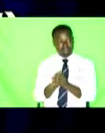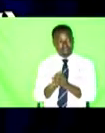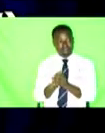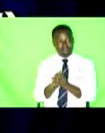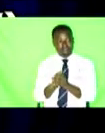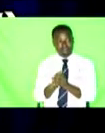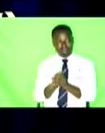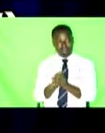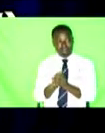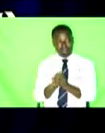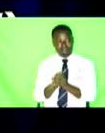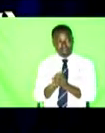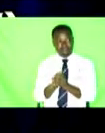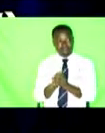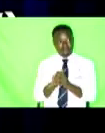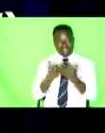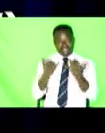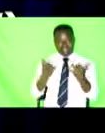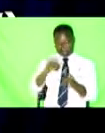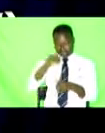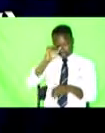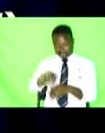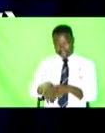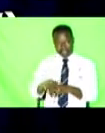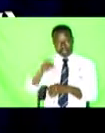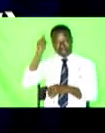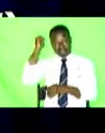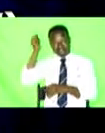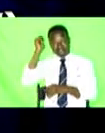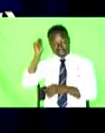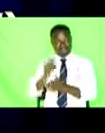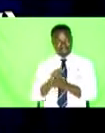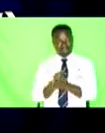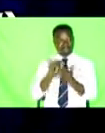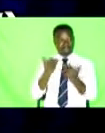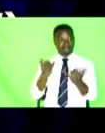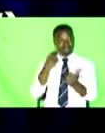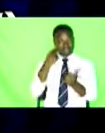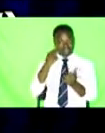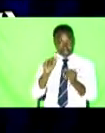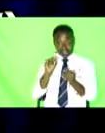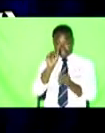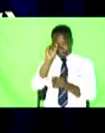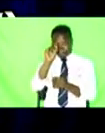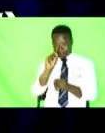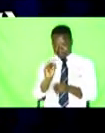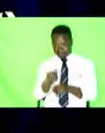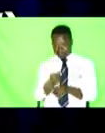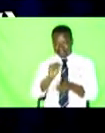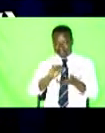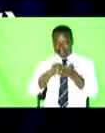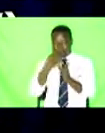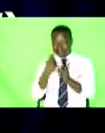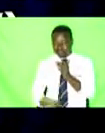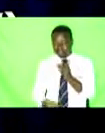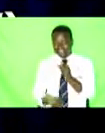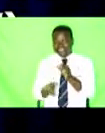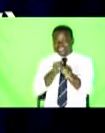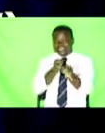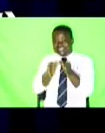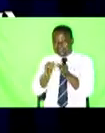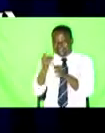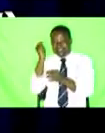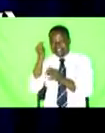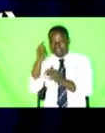And this is the testimony. You see the column? It means that he's going to tell us the